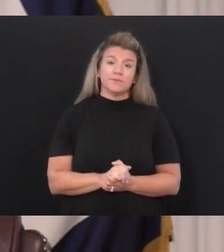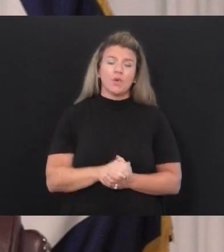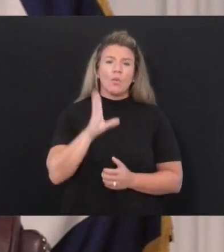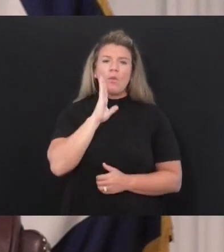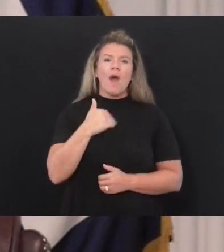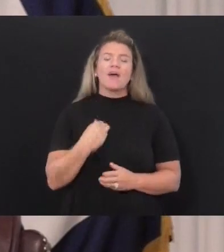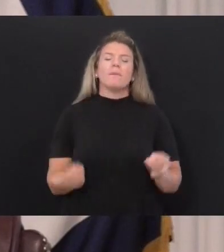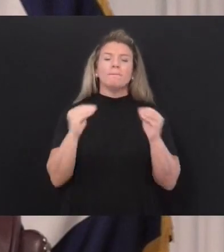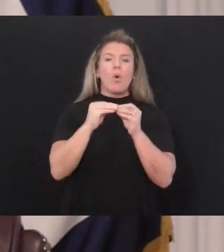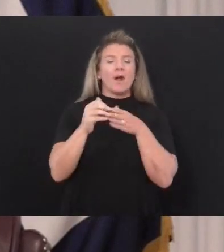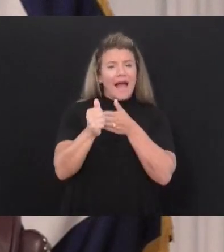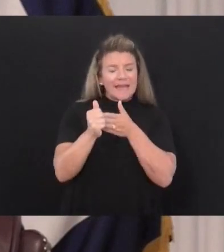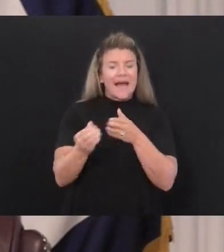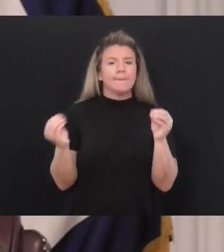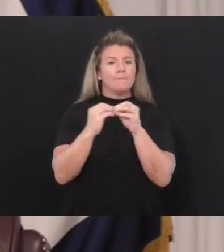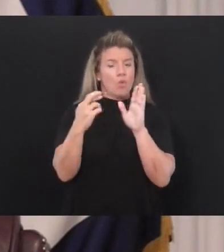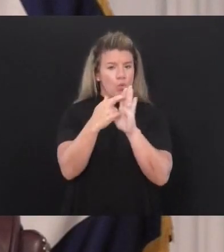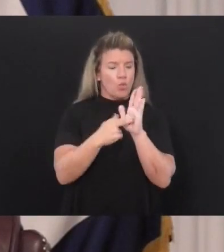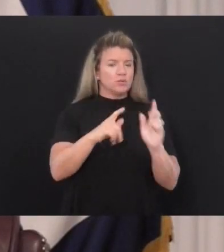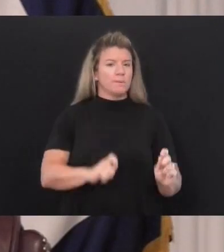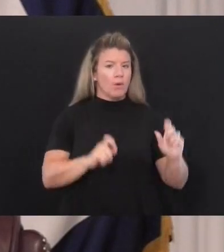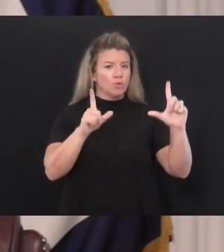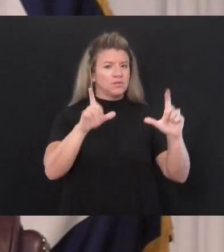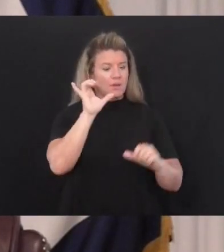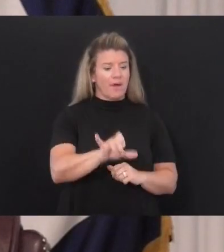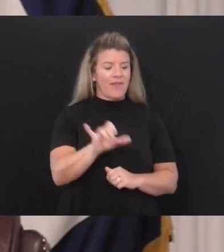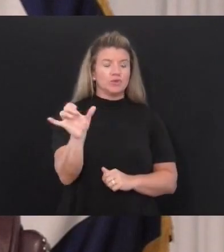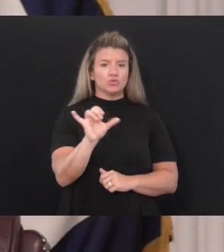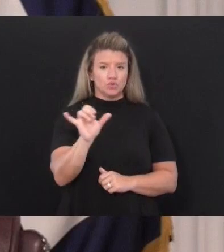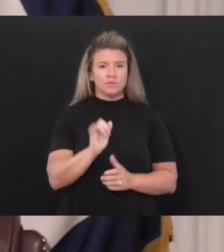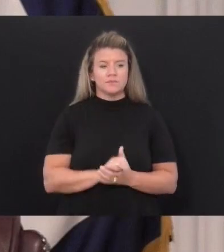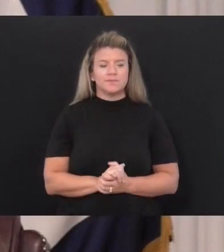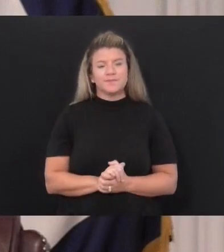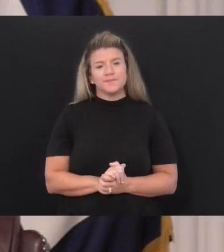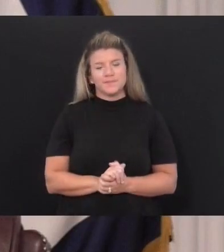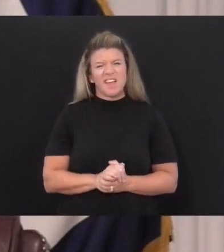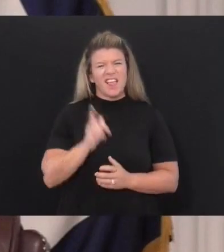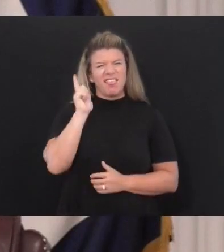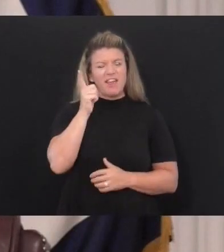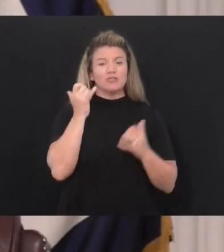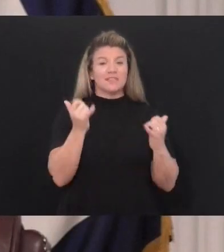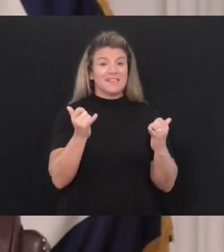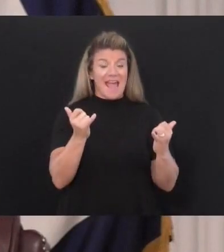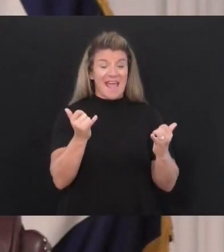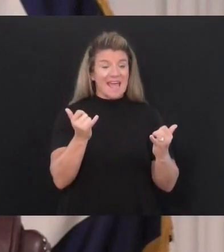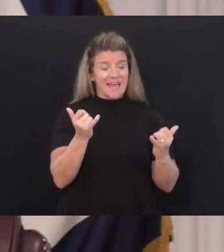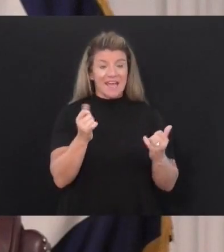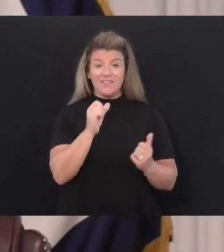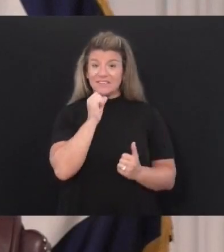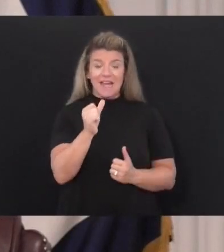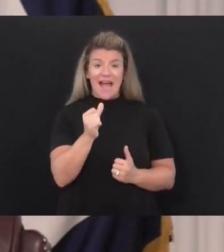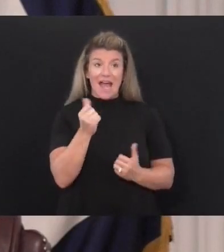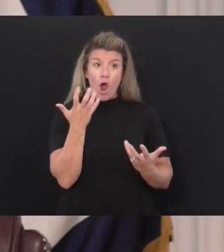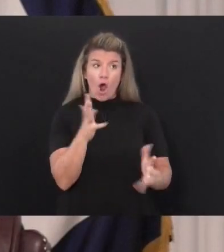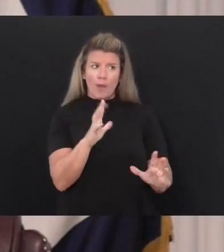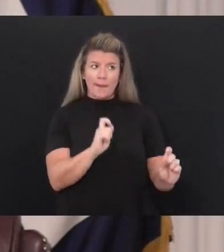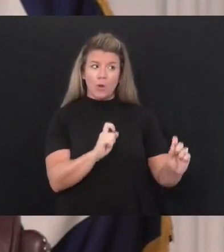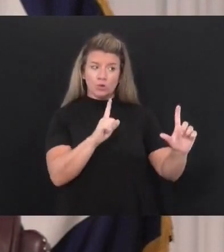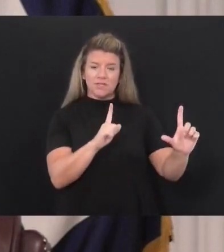Good afternoon, everyone. Mark Curtis from Nexstar, Governor and cabinet members. And let me weigh in and say congratulations, Dr. Ayn Amjad, who's been a